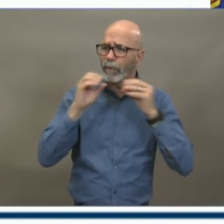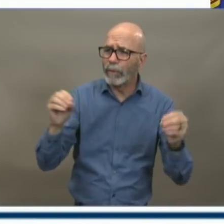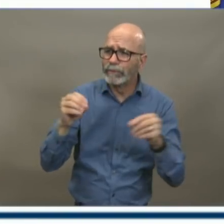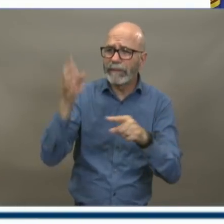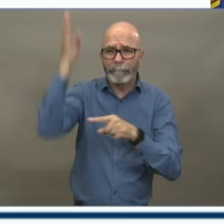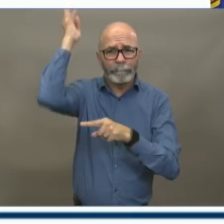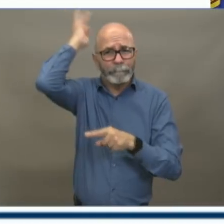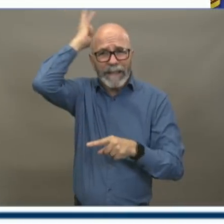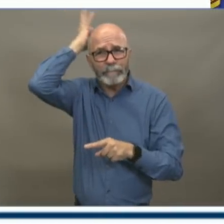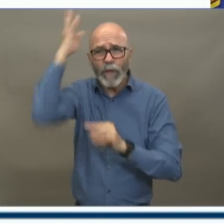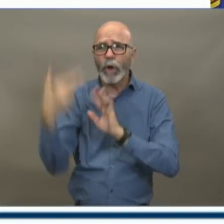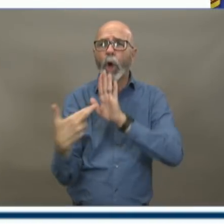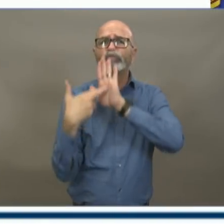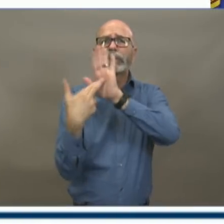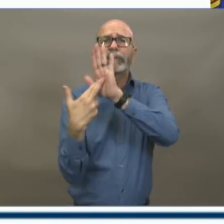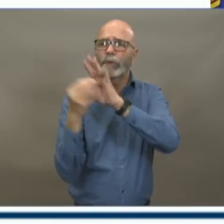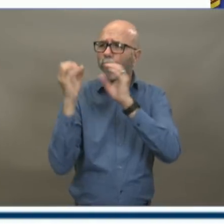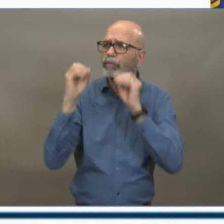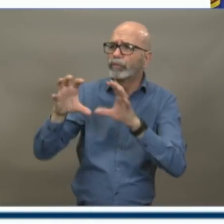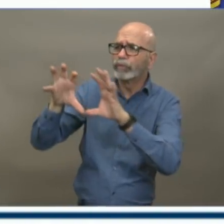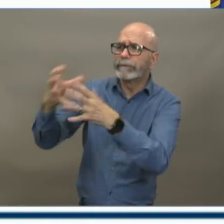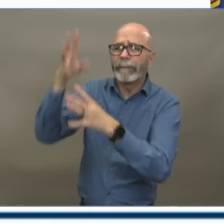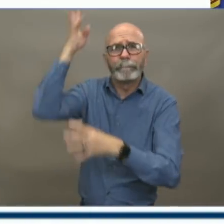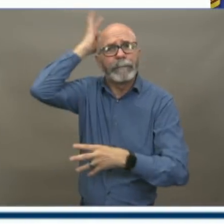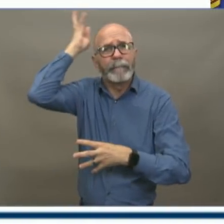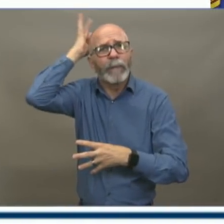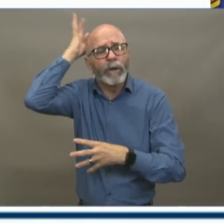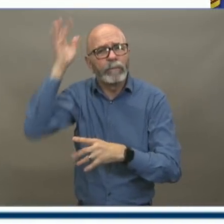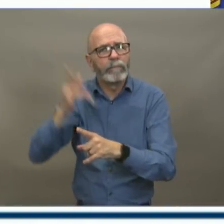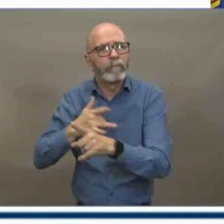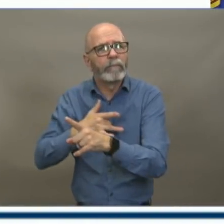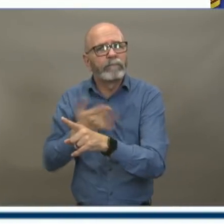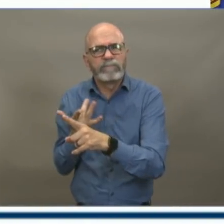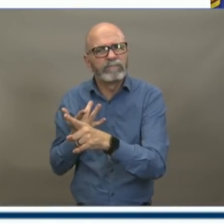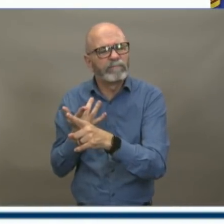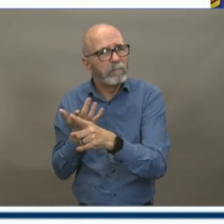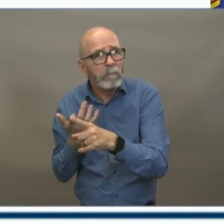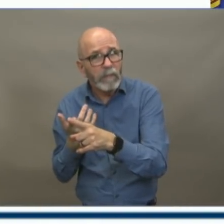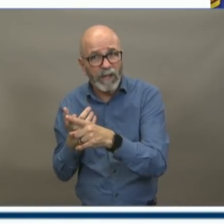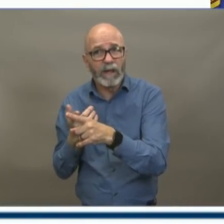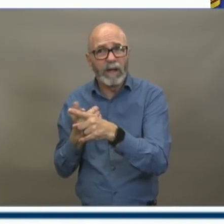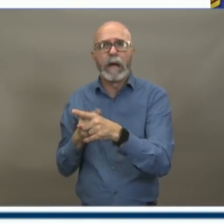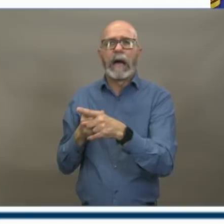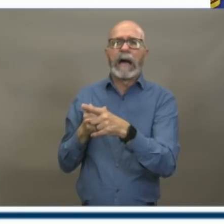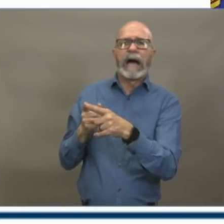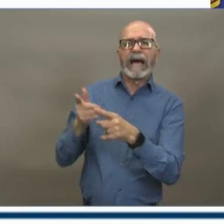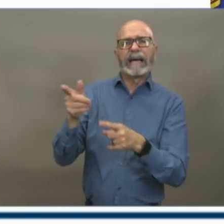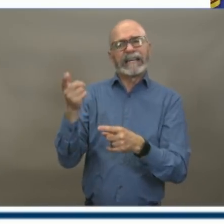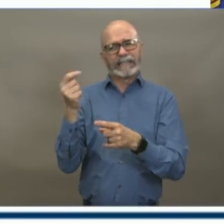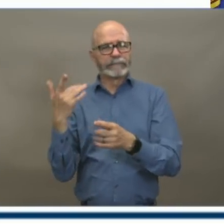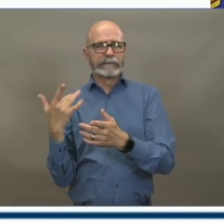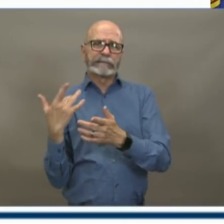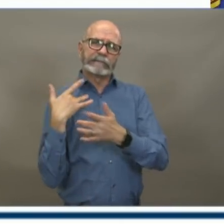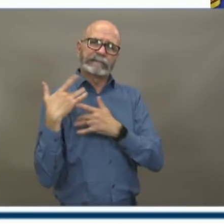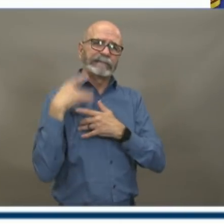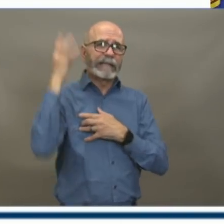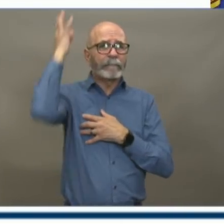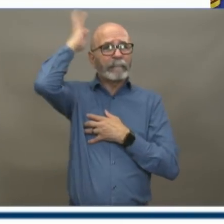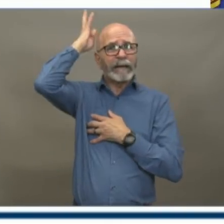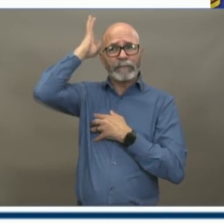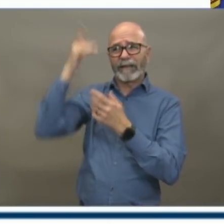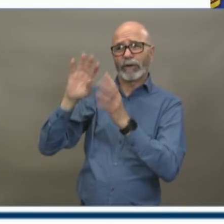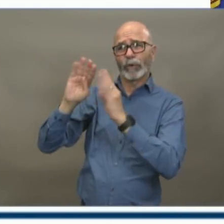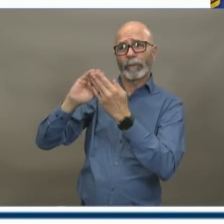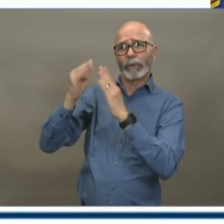the update on the prototype clinics and speak to Chief Prosper's concerns about how Mi'kmaq communities and specifically elders will